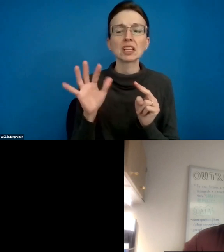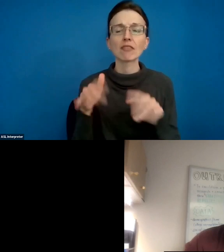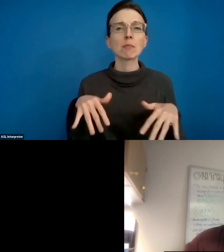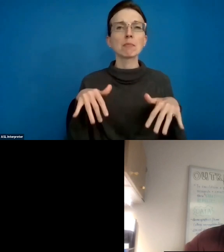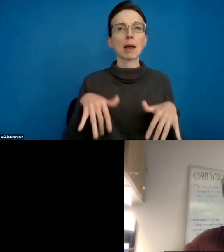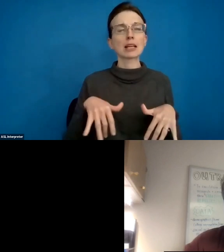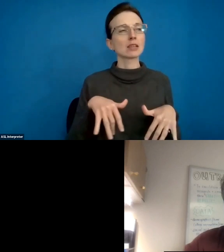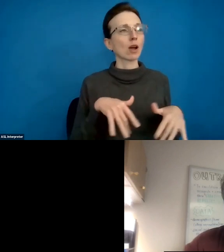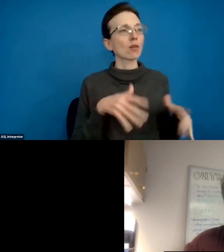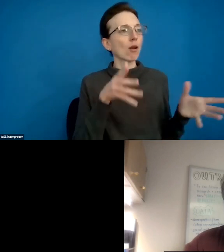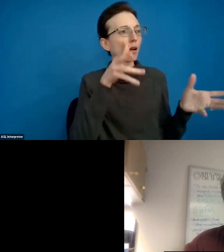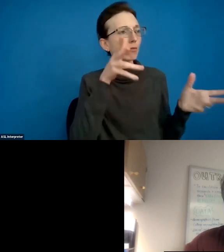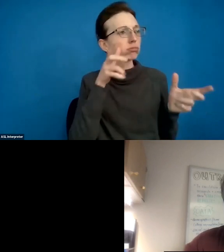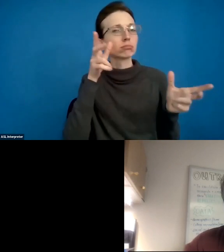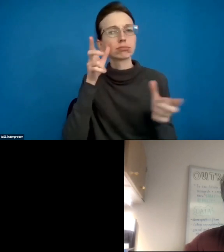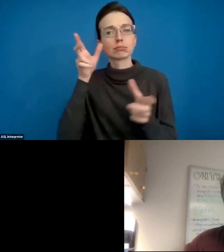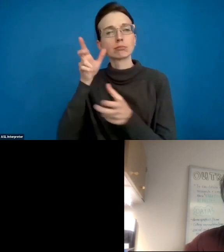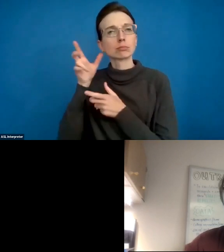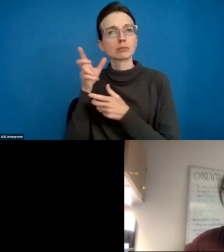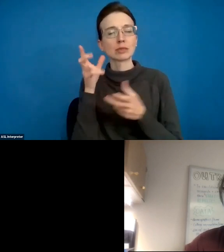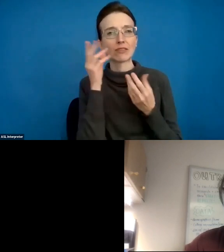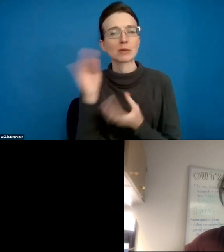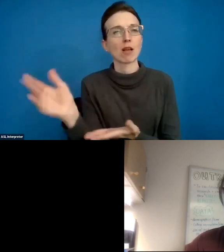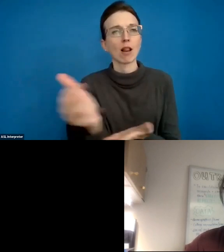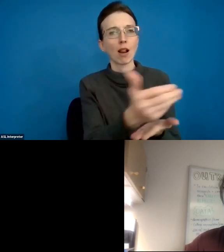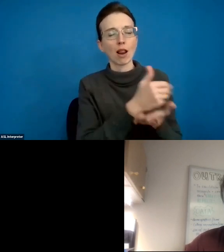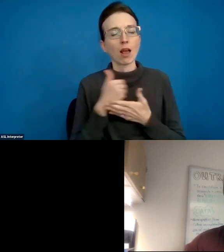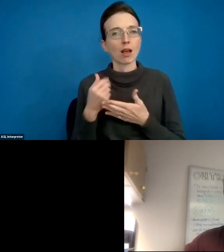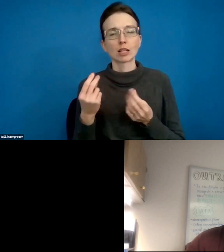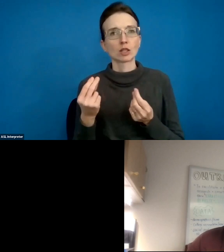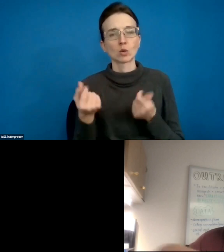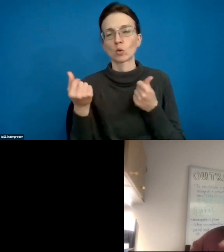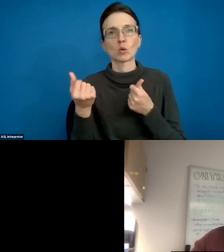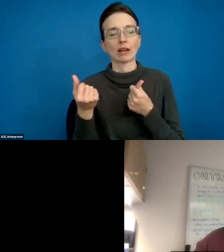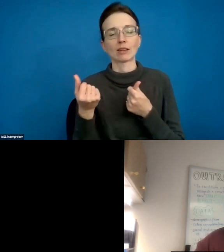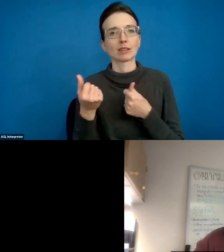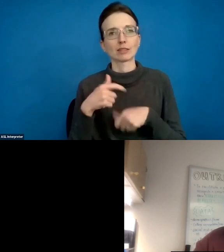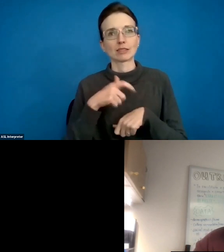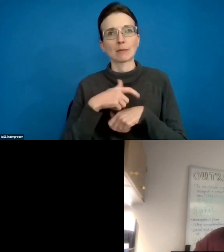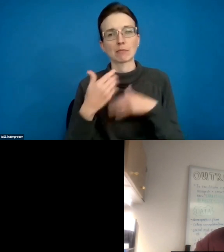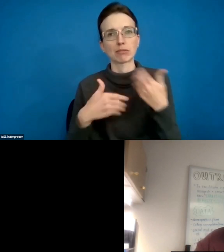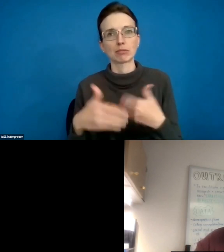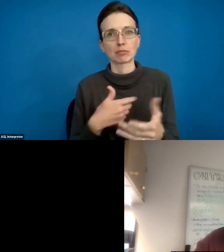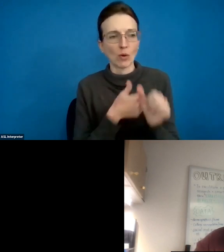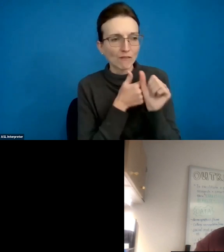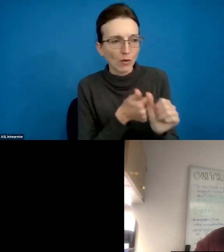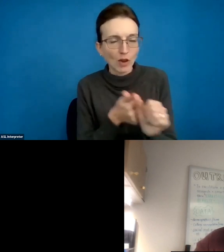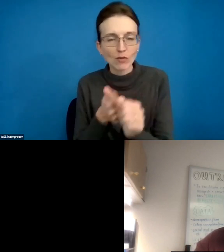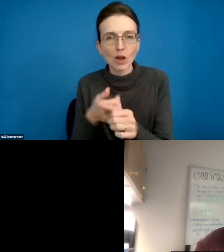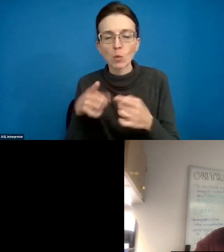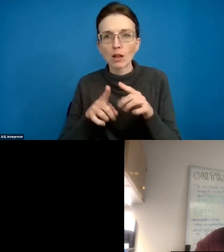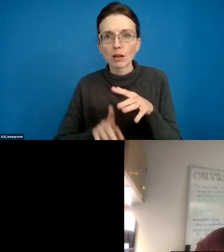of getting more information in a real-time way that you can stay on tabs of new things as they develop.